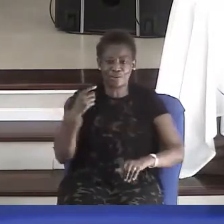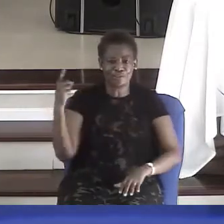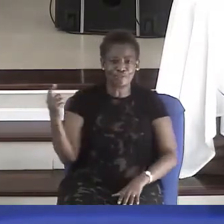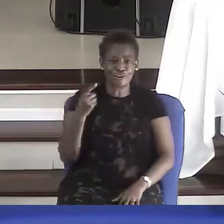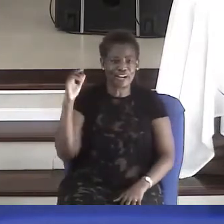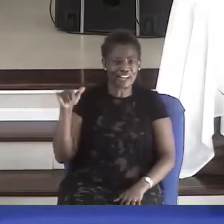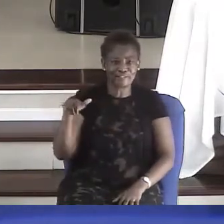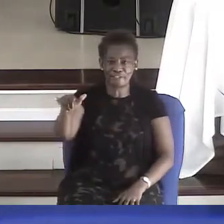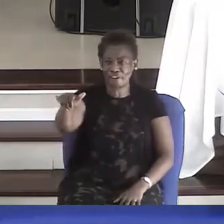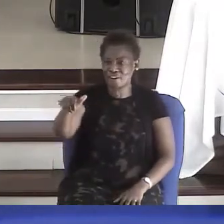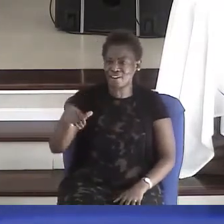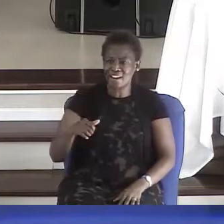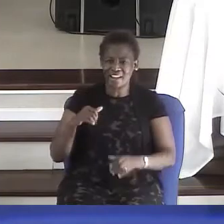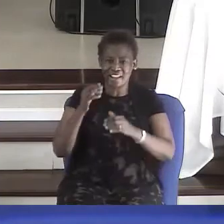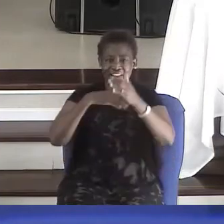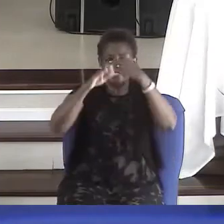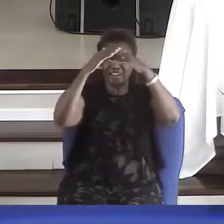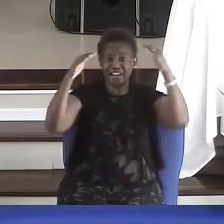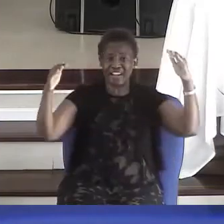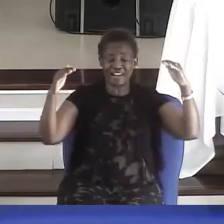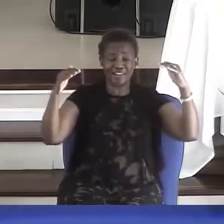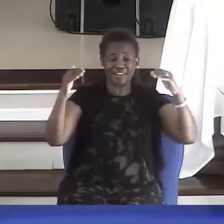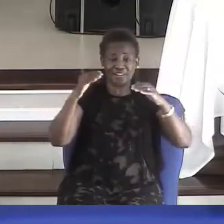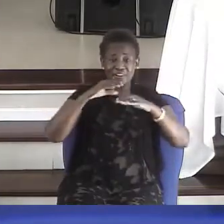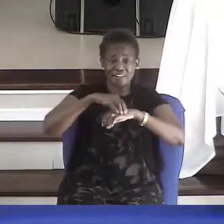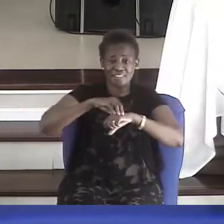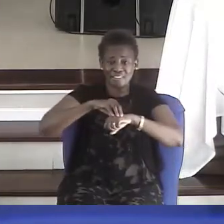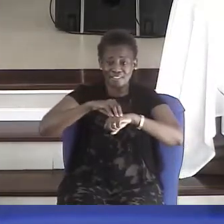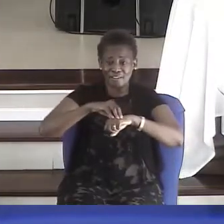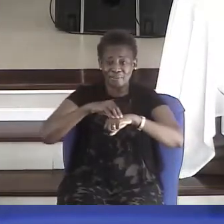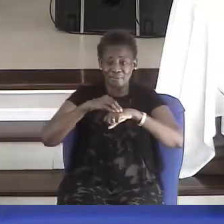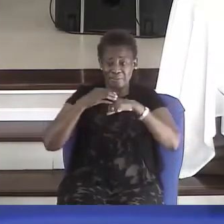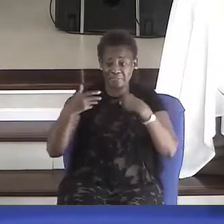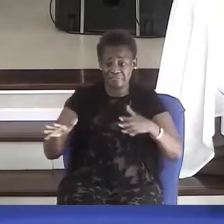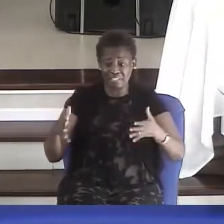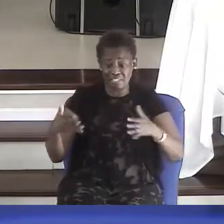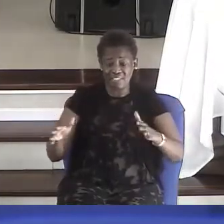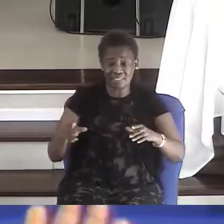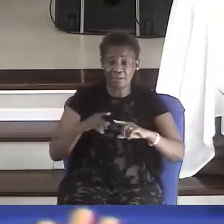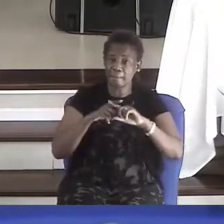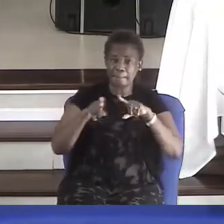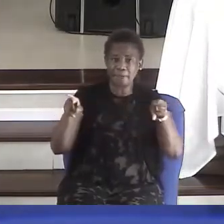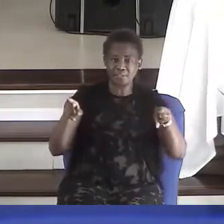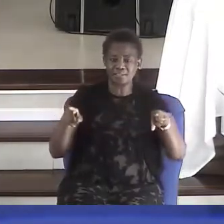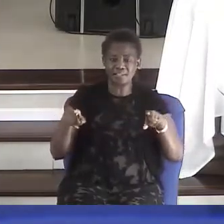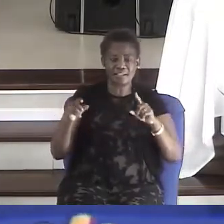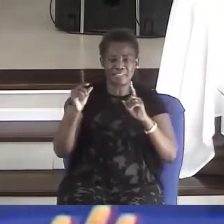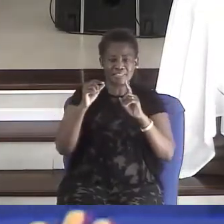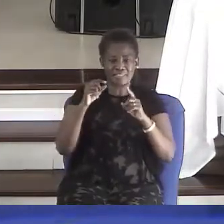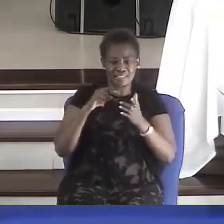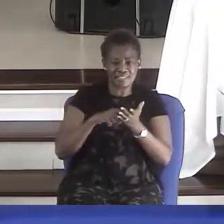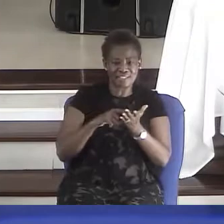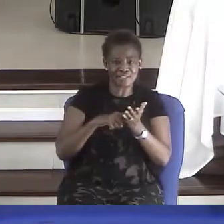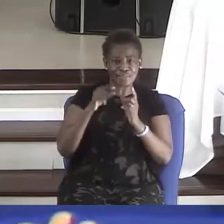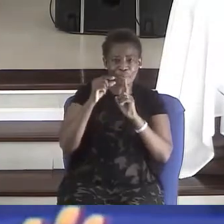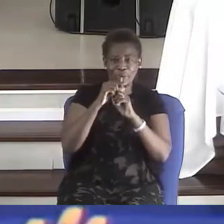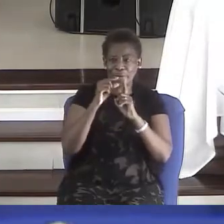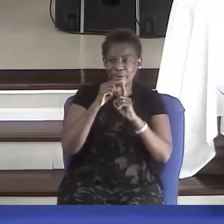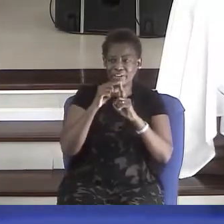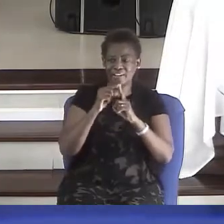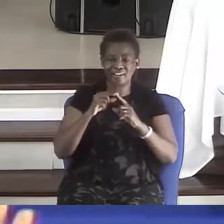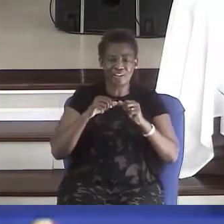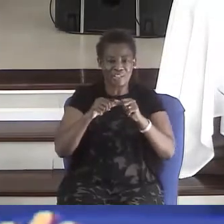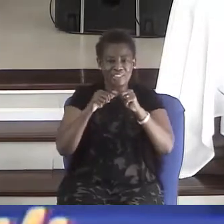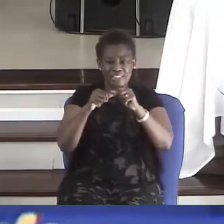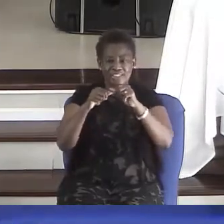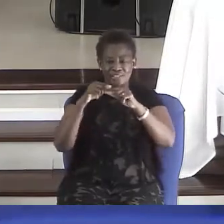but this word abides forever. So what are we understanding as he holds this passage up